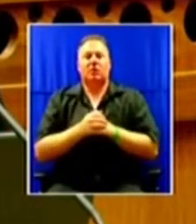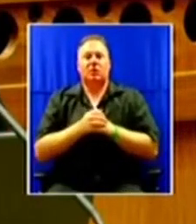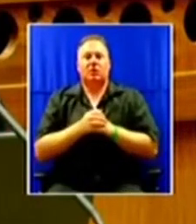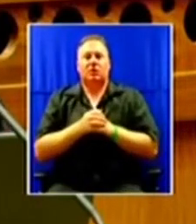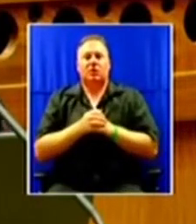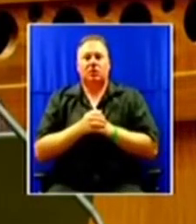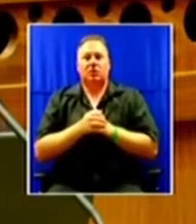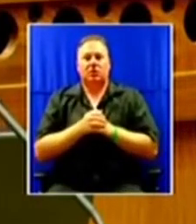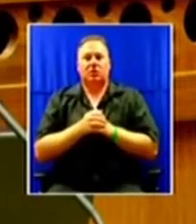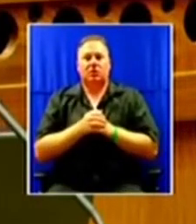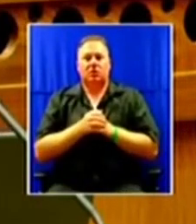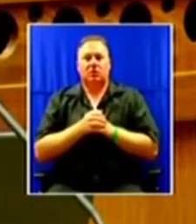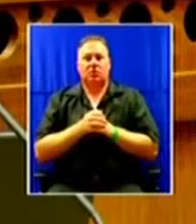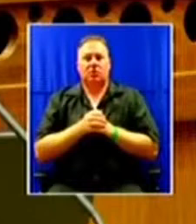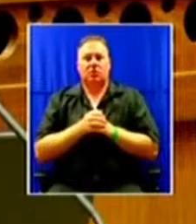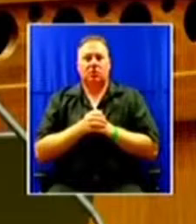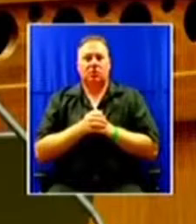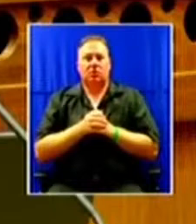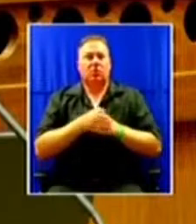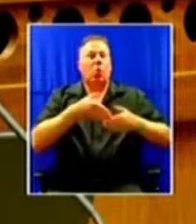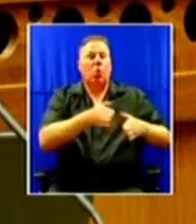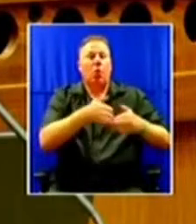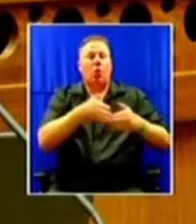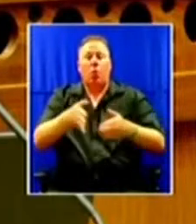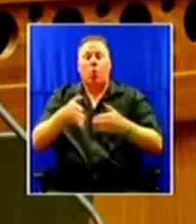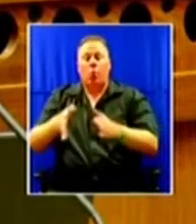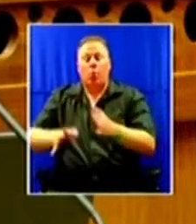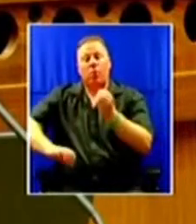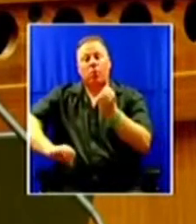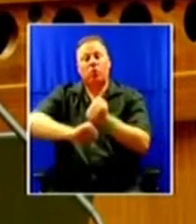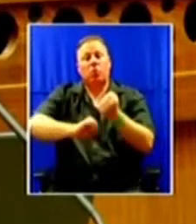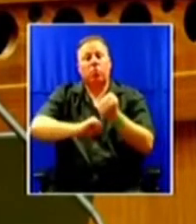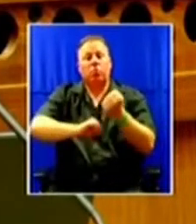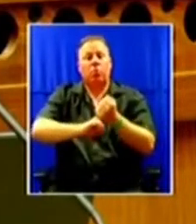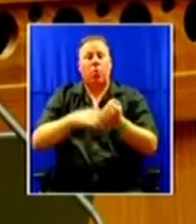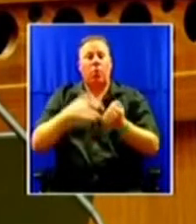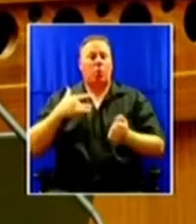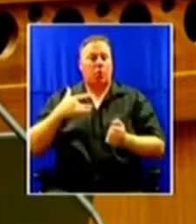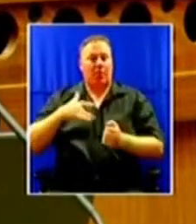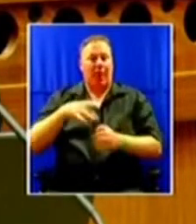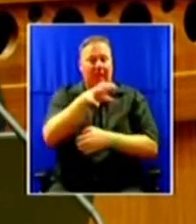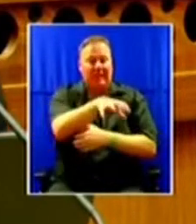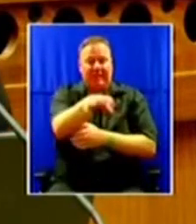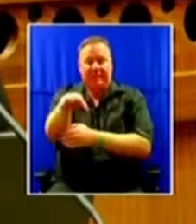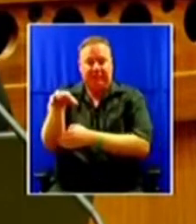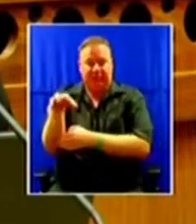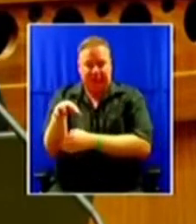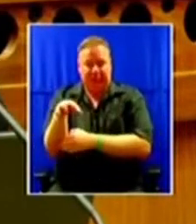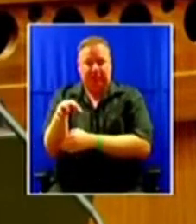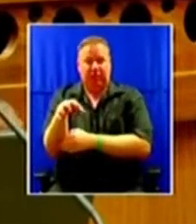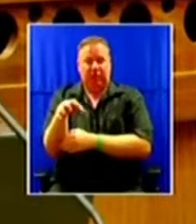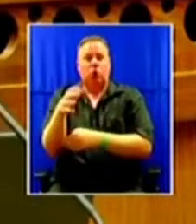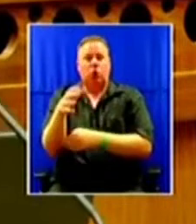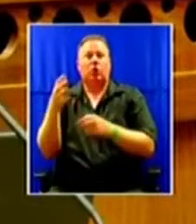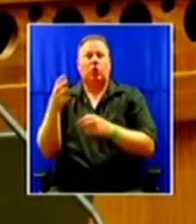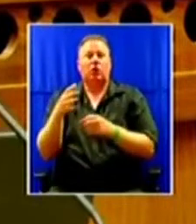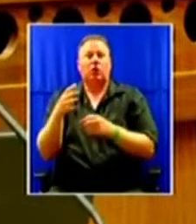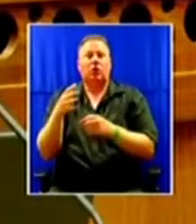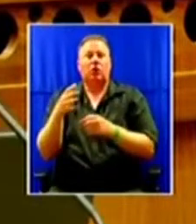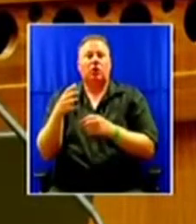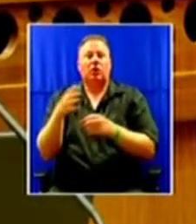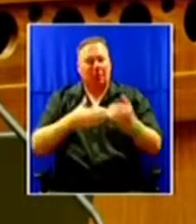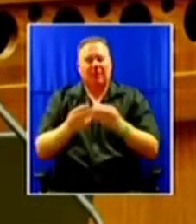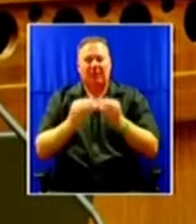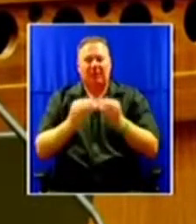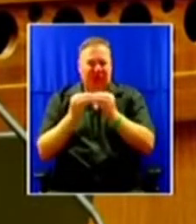measures to support municipalities to address inadequate and inconsistent